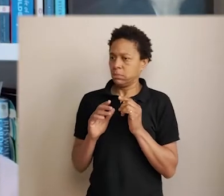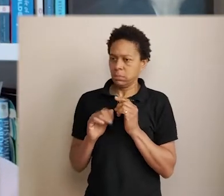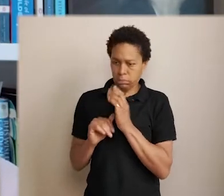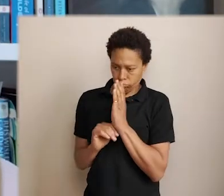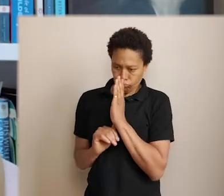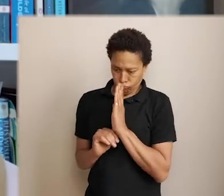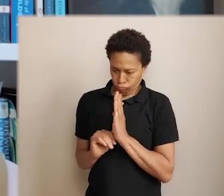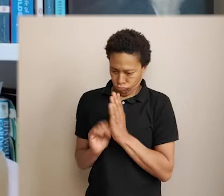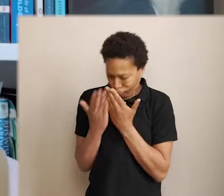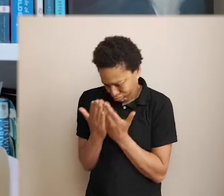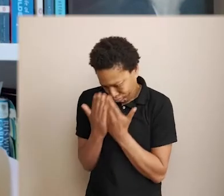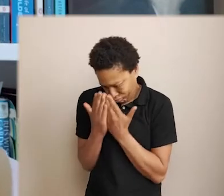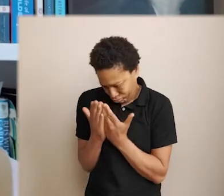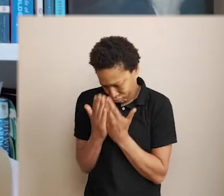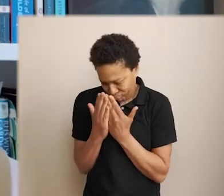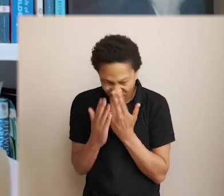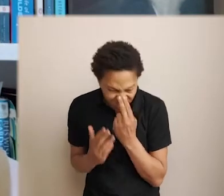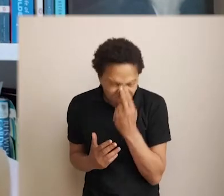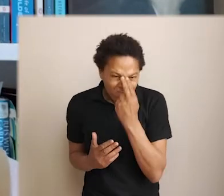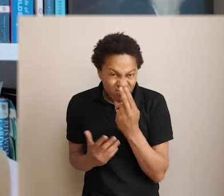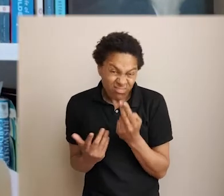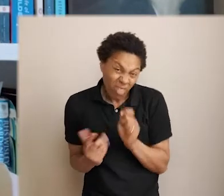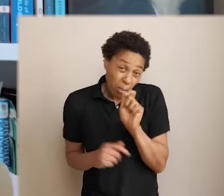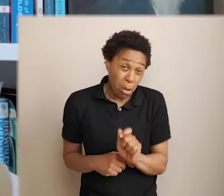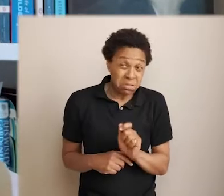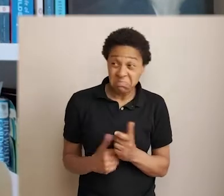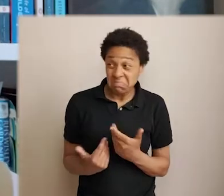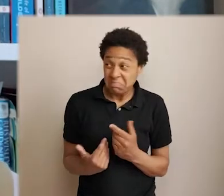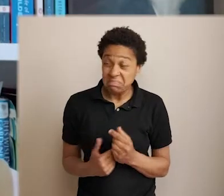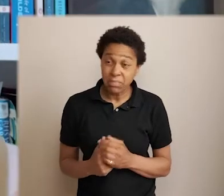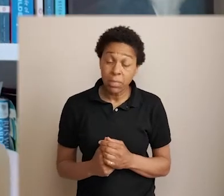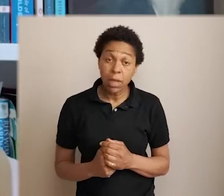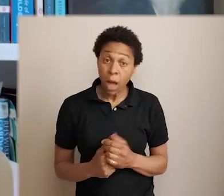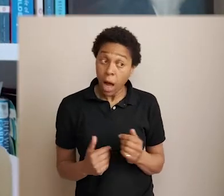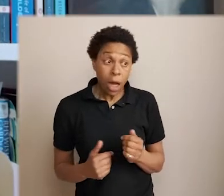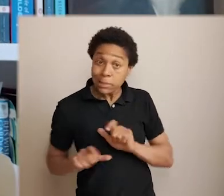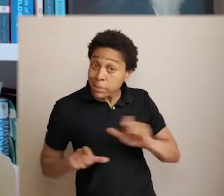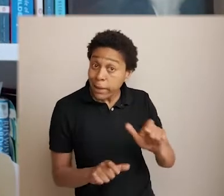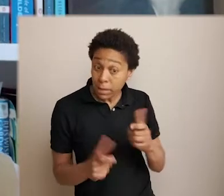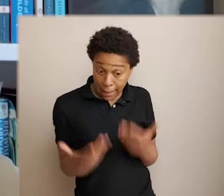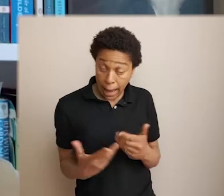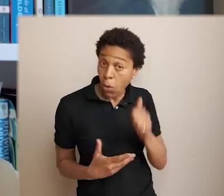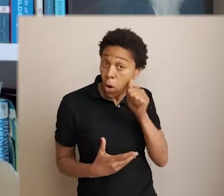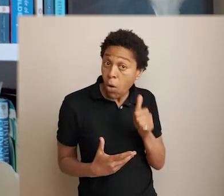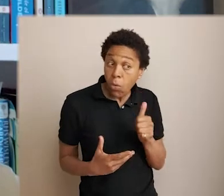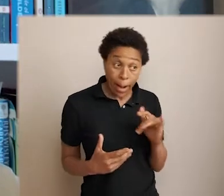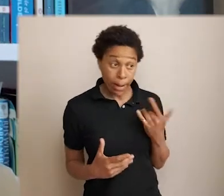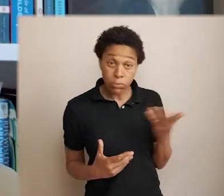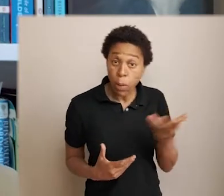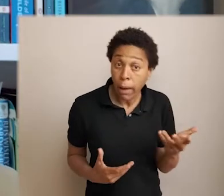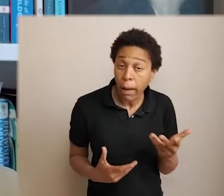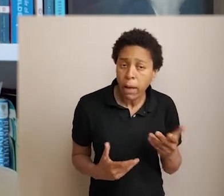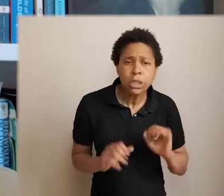was a bookish boy. Actually, I still know where he is. We haven't corresponded for years now, but